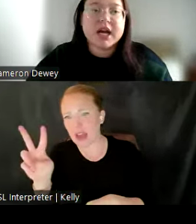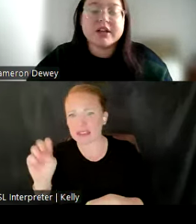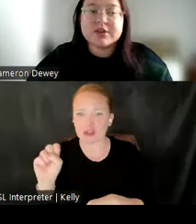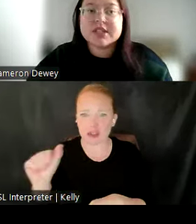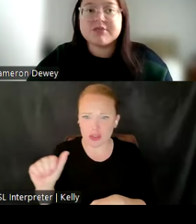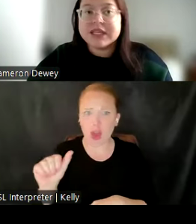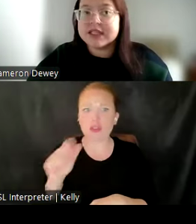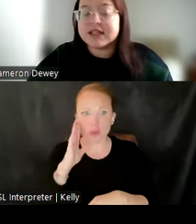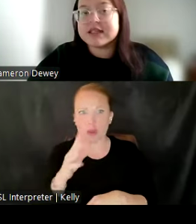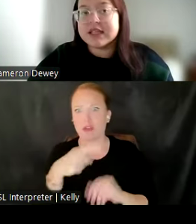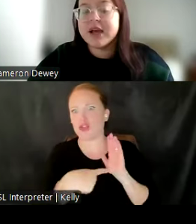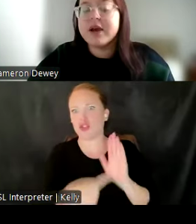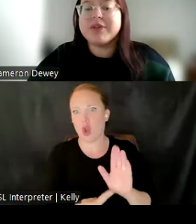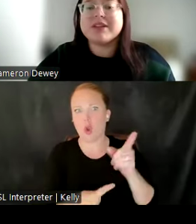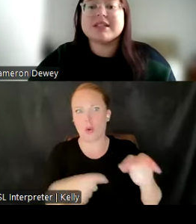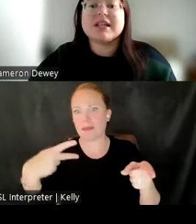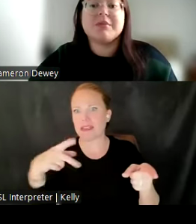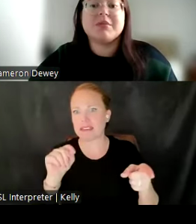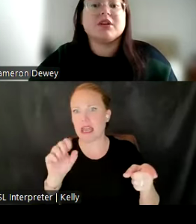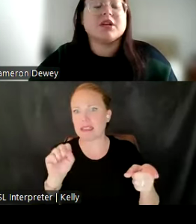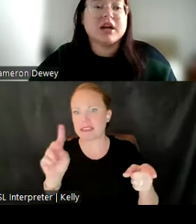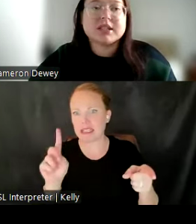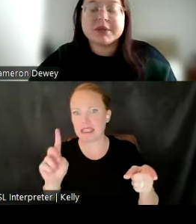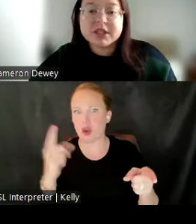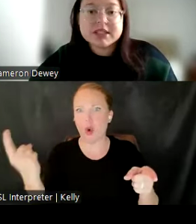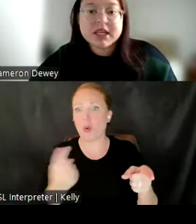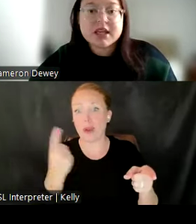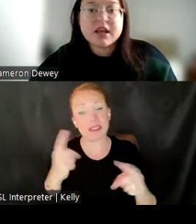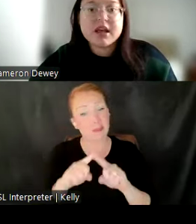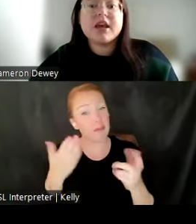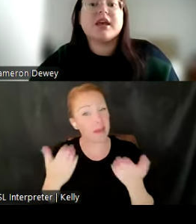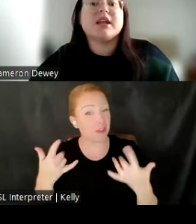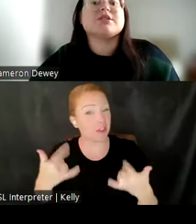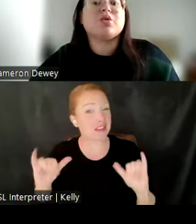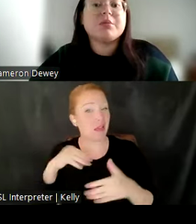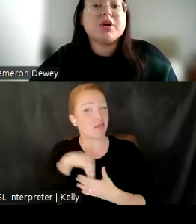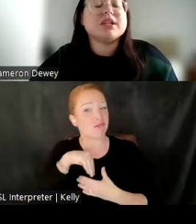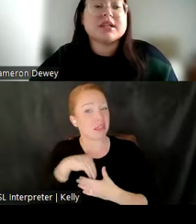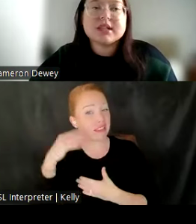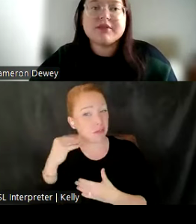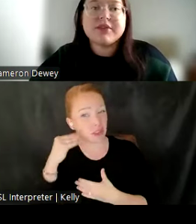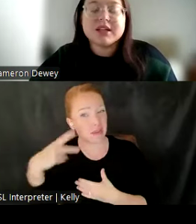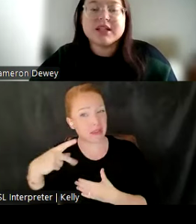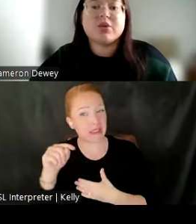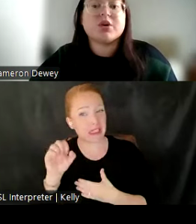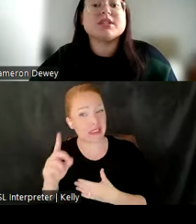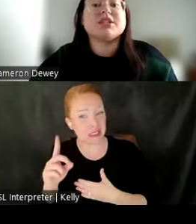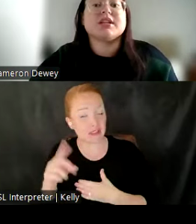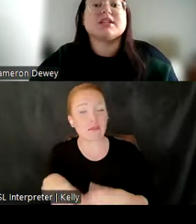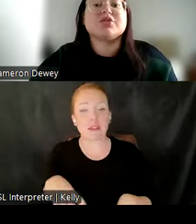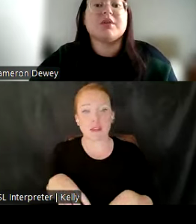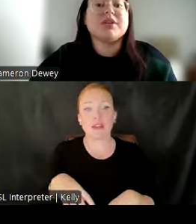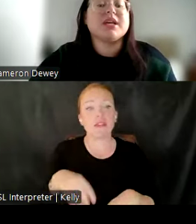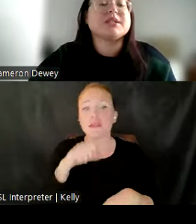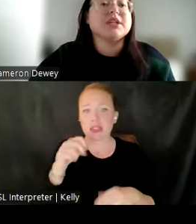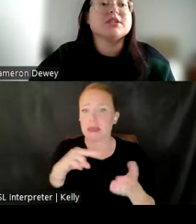formal diagnosis of PTSD, but this does not mean they're not experiencing it. And it's normal and does not invalidate or suggest